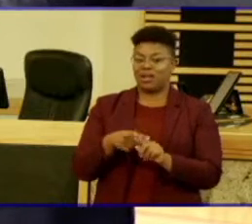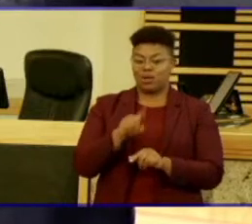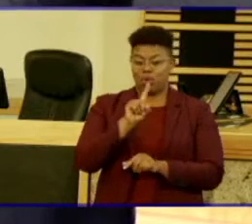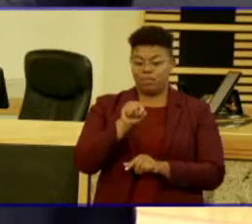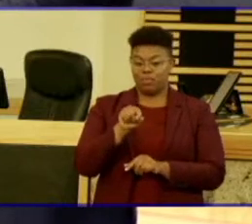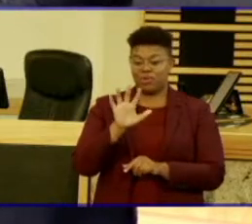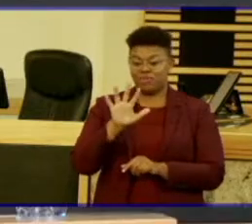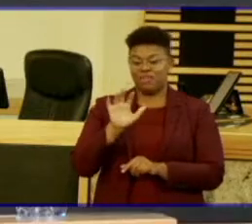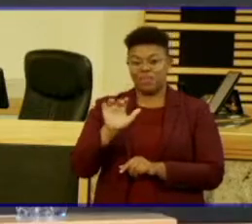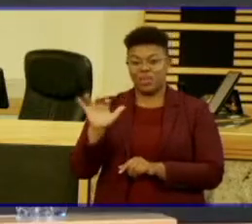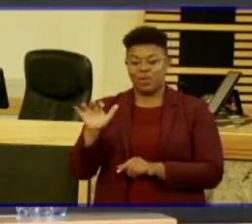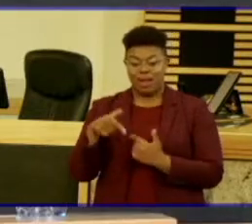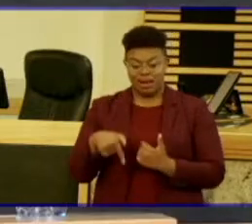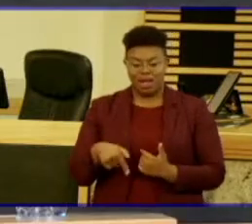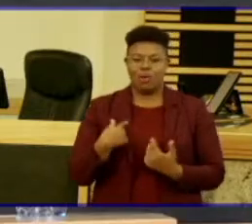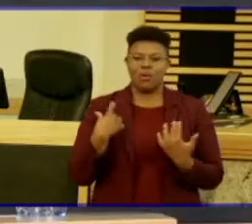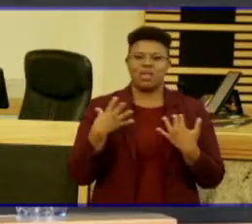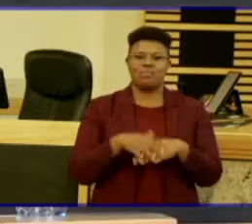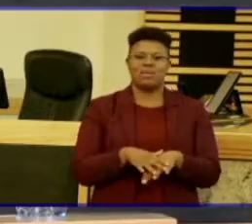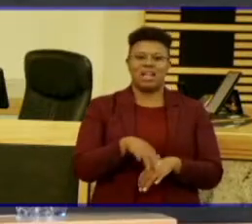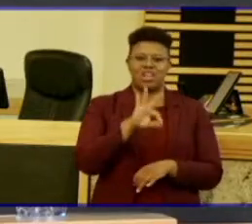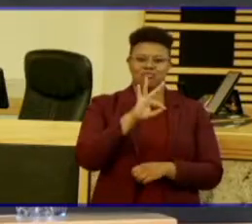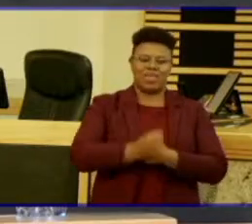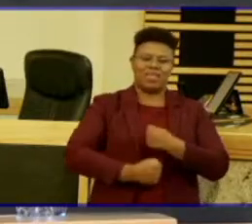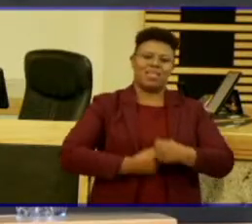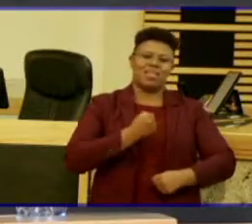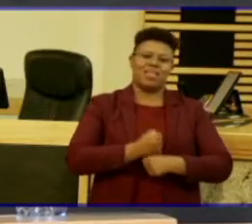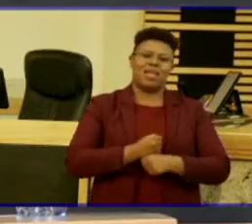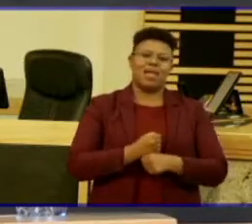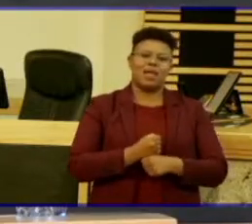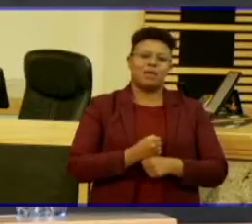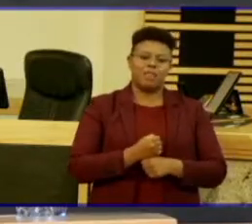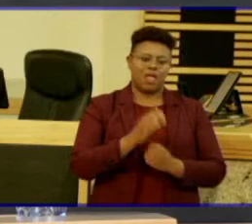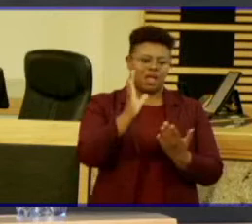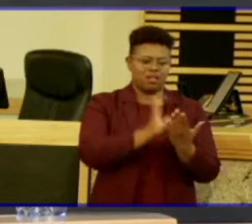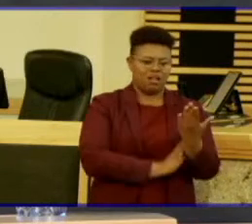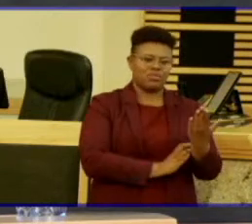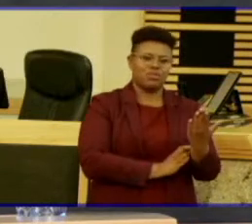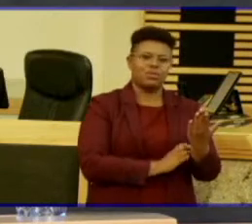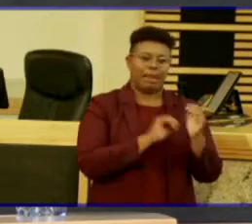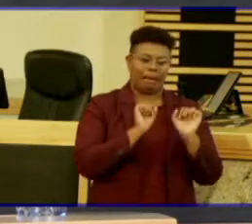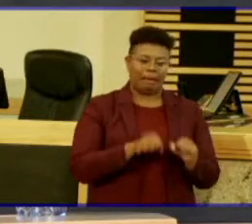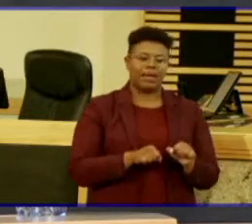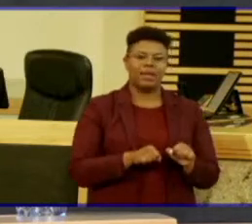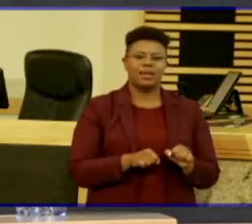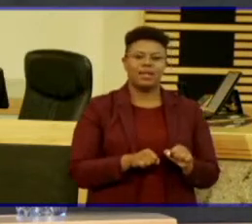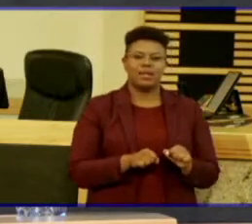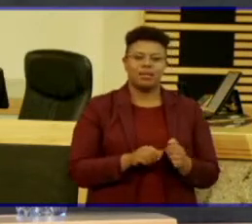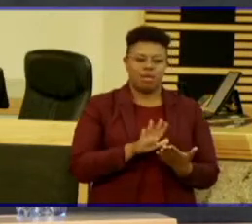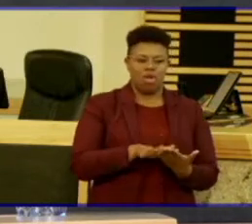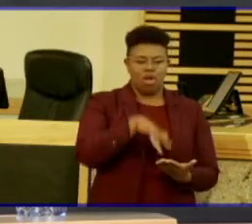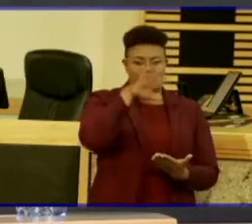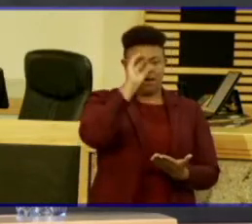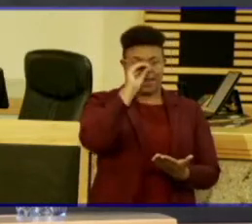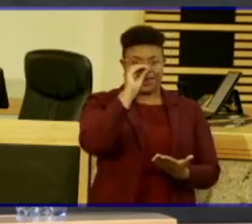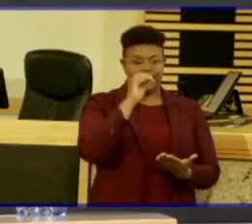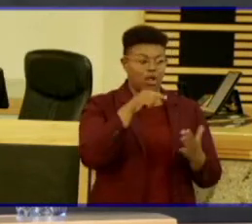now implementing the three-year curriculum recovery strategy, which has been developed to mitigate against the learning losses